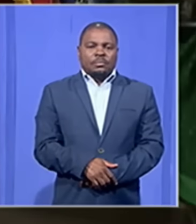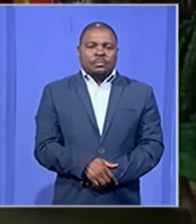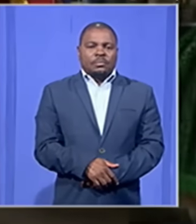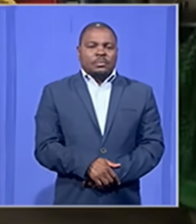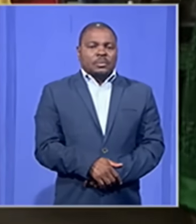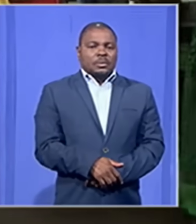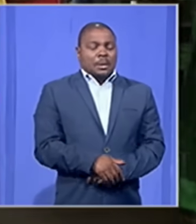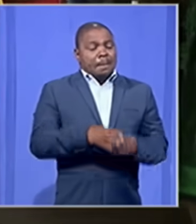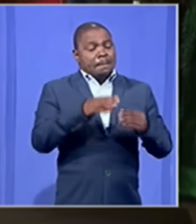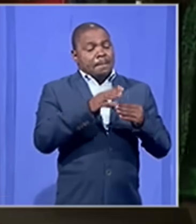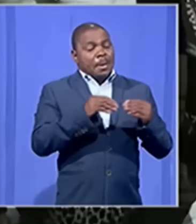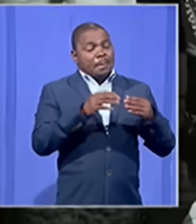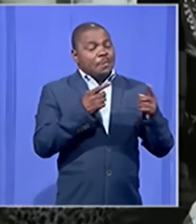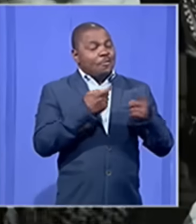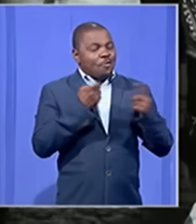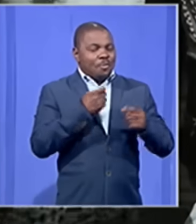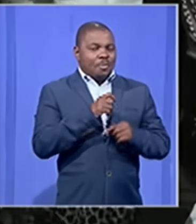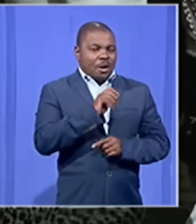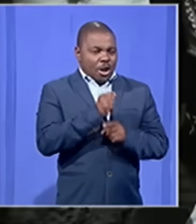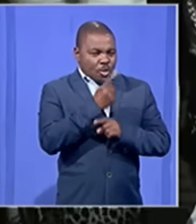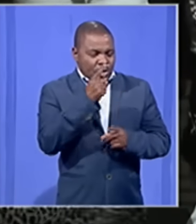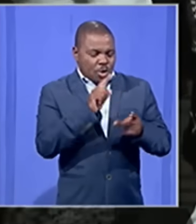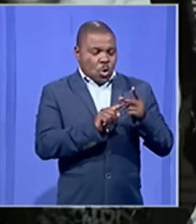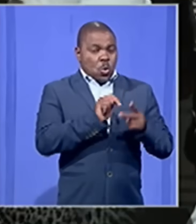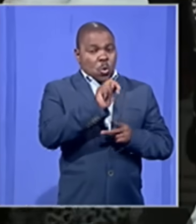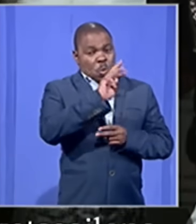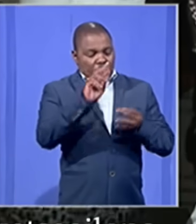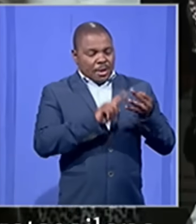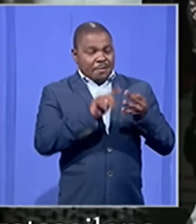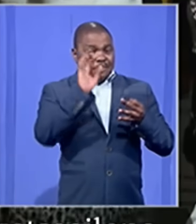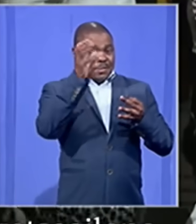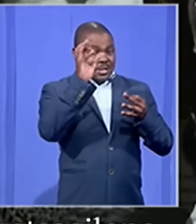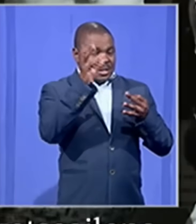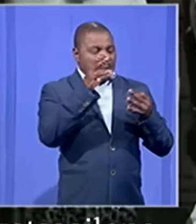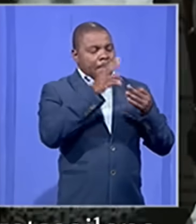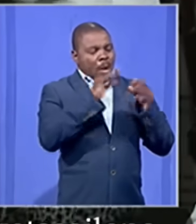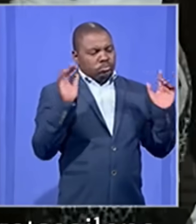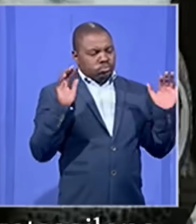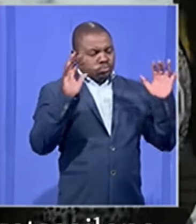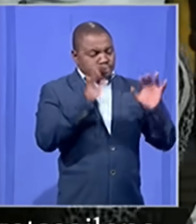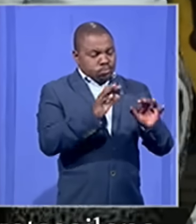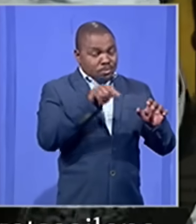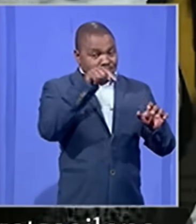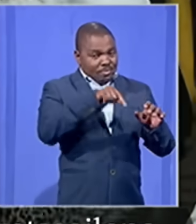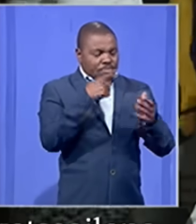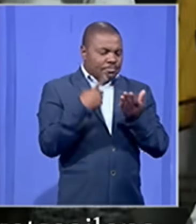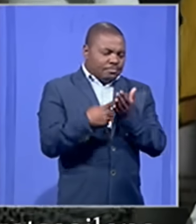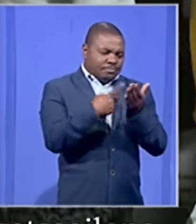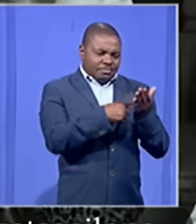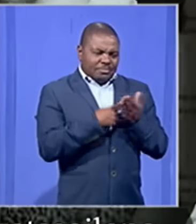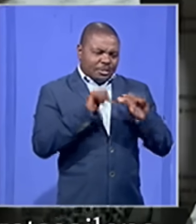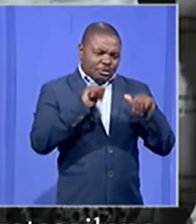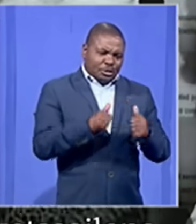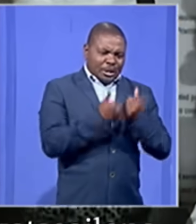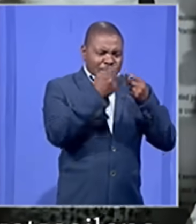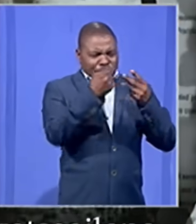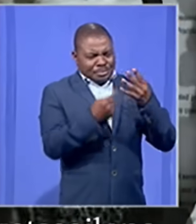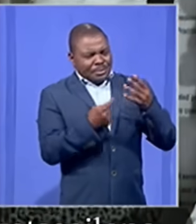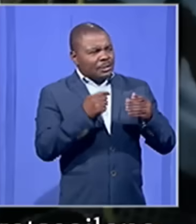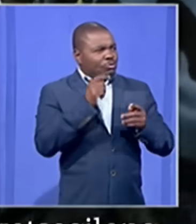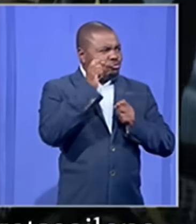Ditho tsa provinseng ya Gauteng, Northwest le Freistata di bile le seabo sebokeng sena go sekaseka diphephetso kgahlano le dingaka